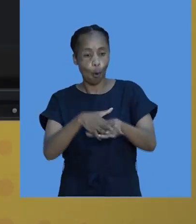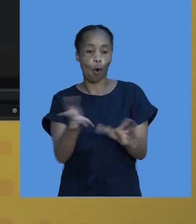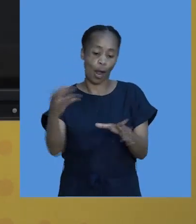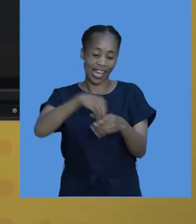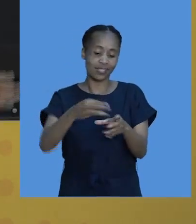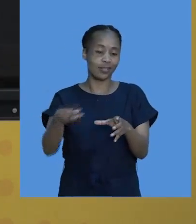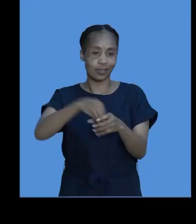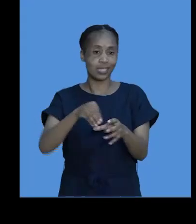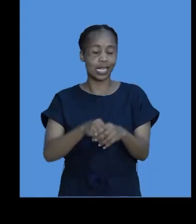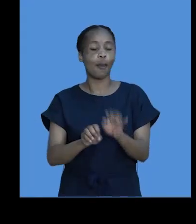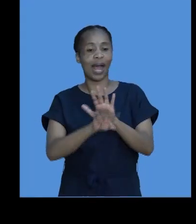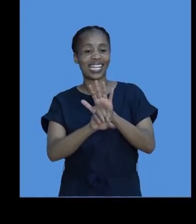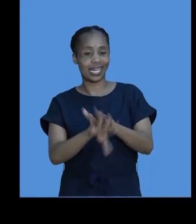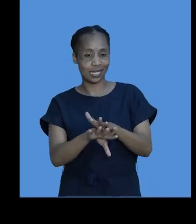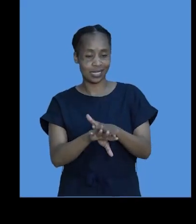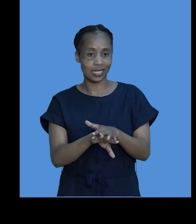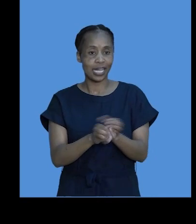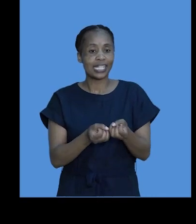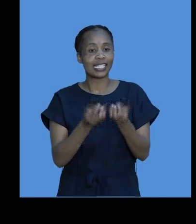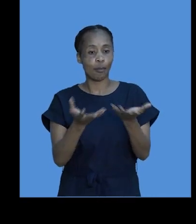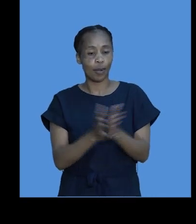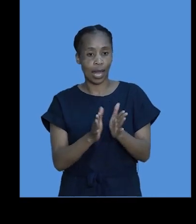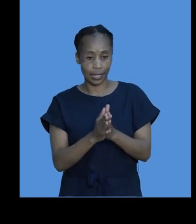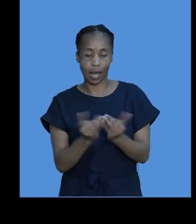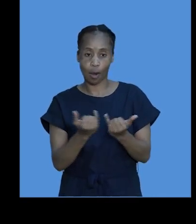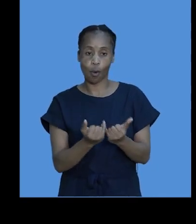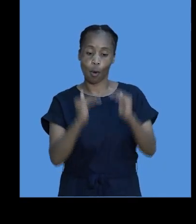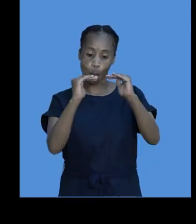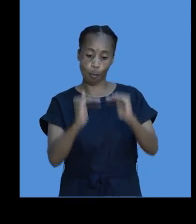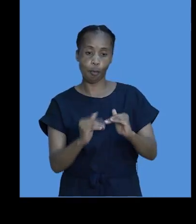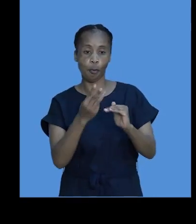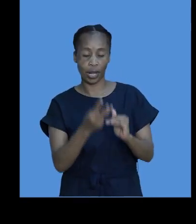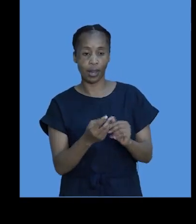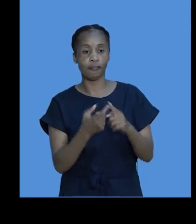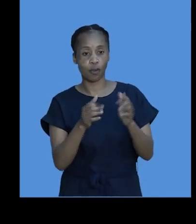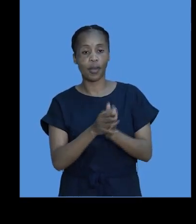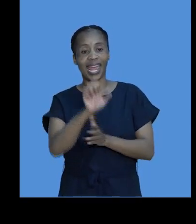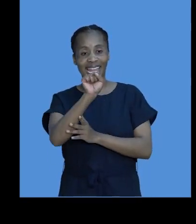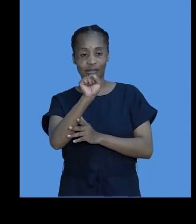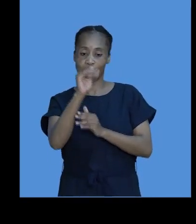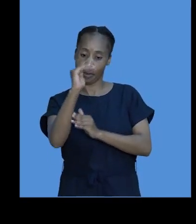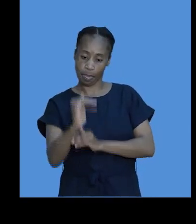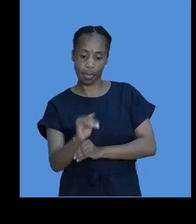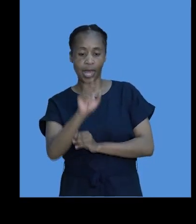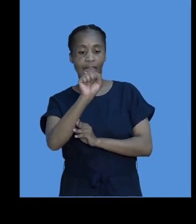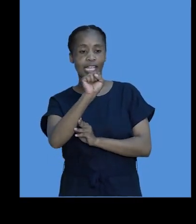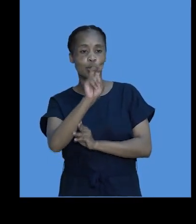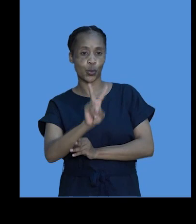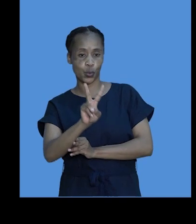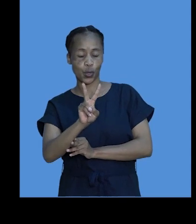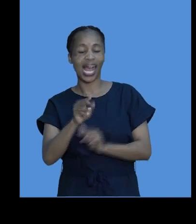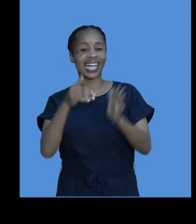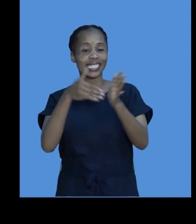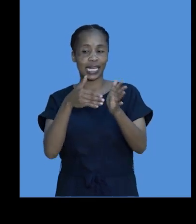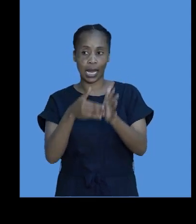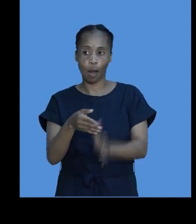exit. As more and more of them enter the market, right, our supply instead was going to go down from S probably to